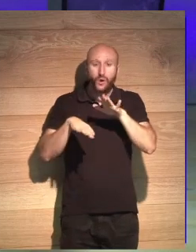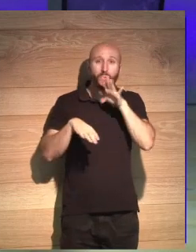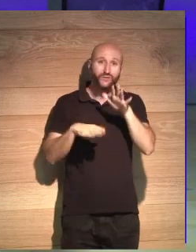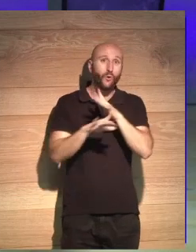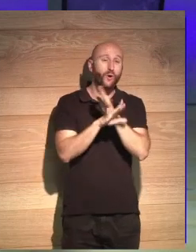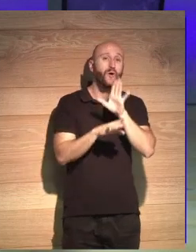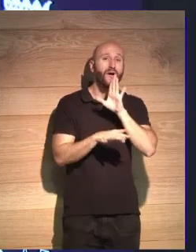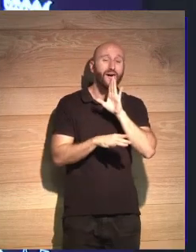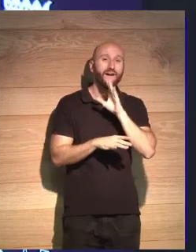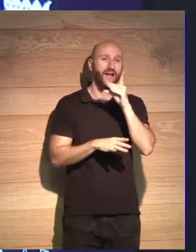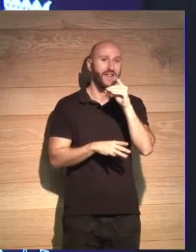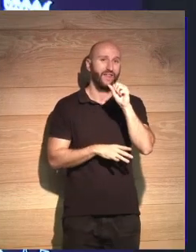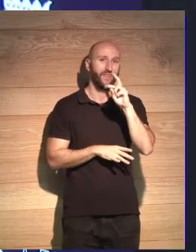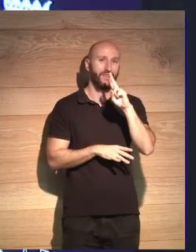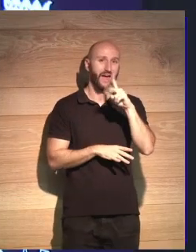failure.